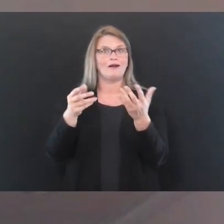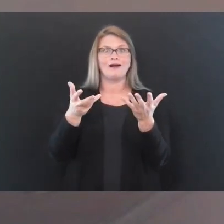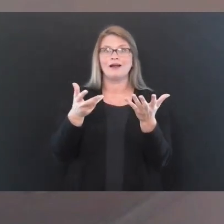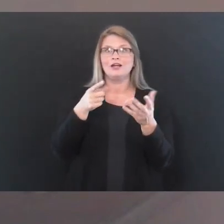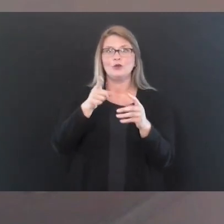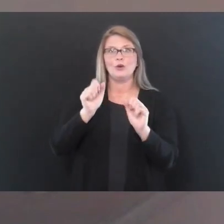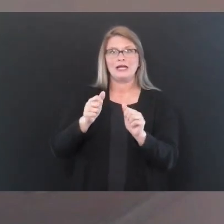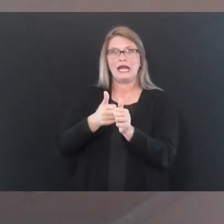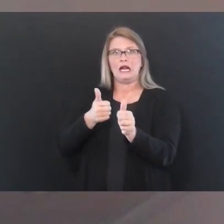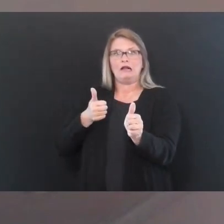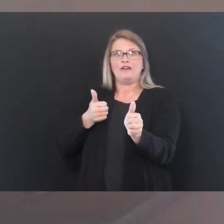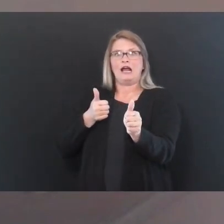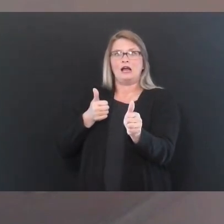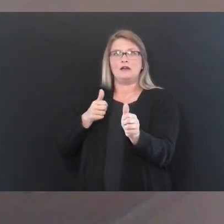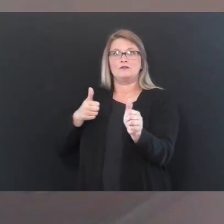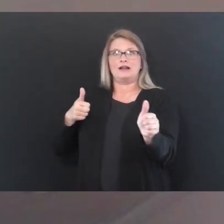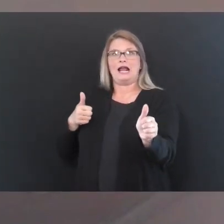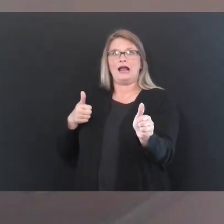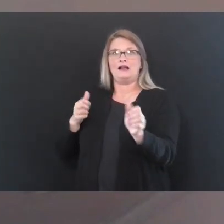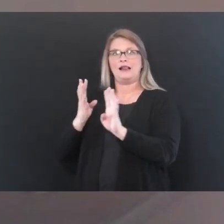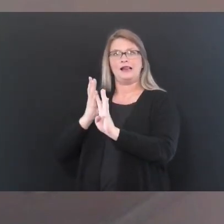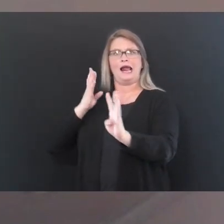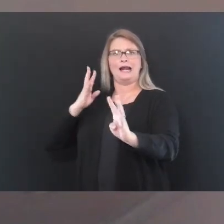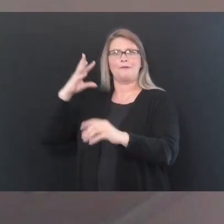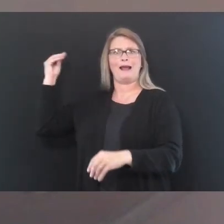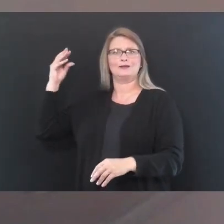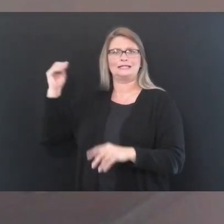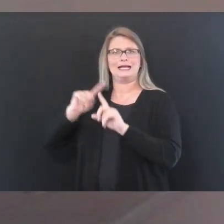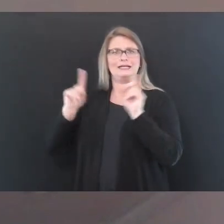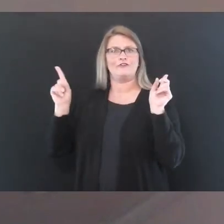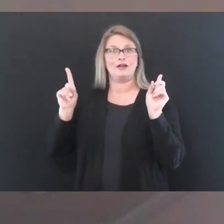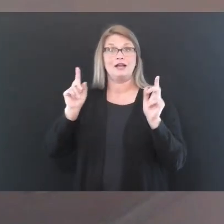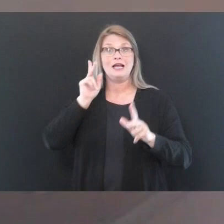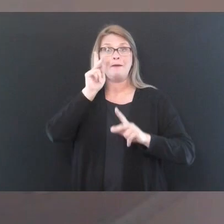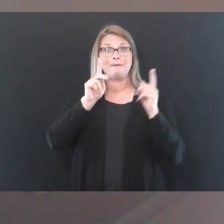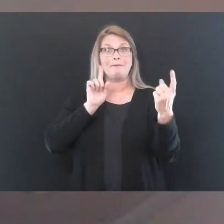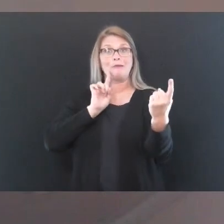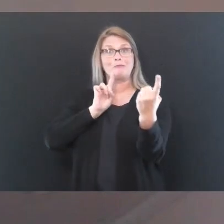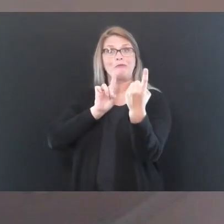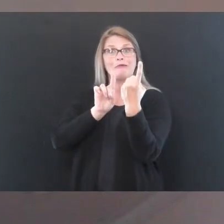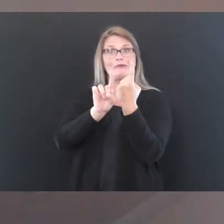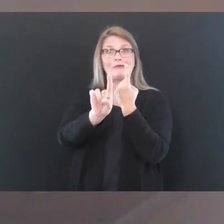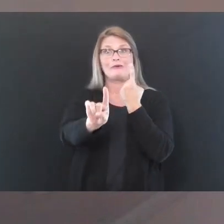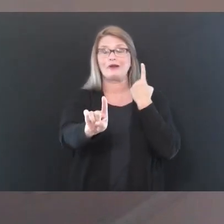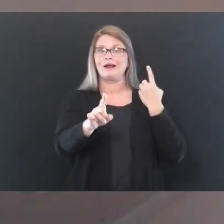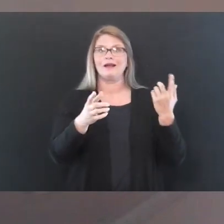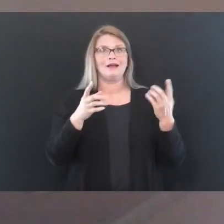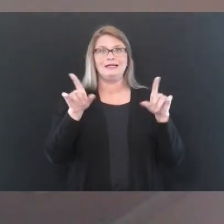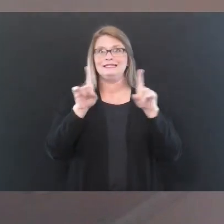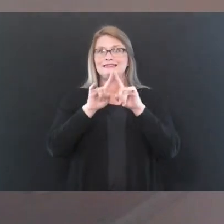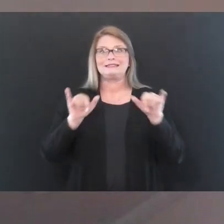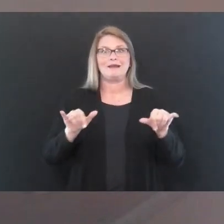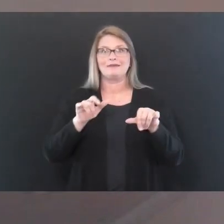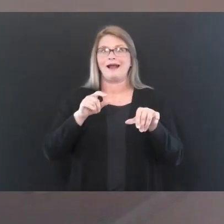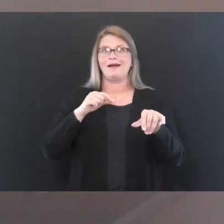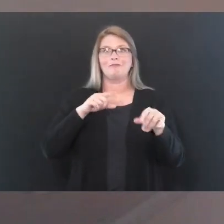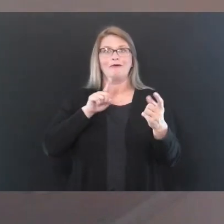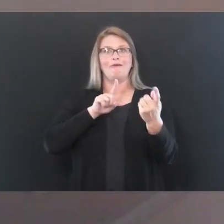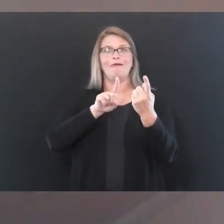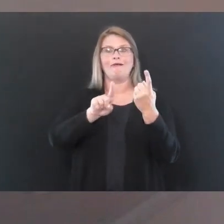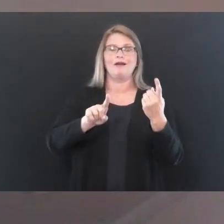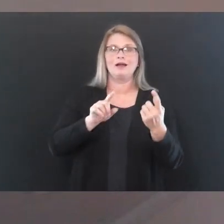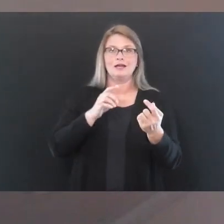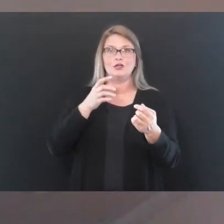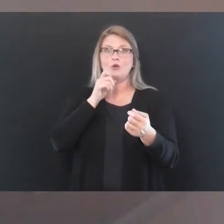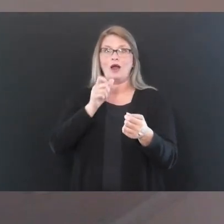away from people and line up outside different, people are going to the aisles and people want to get something at the same place, and you kind of